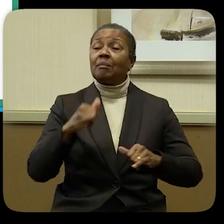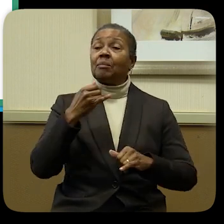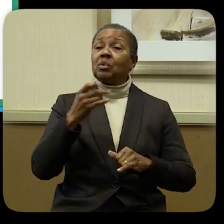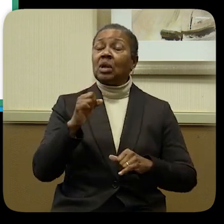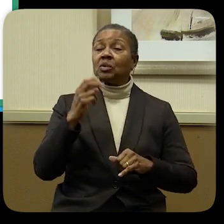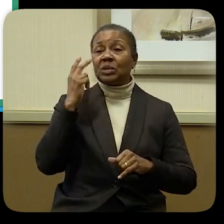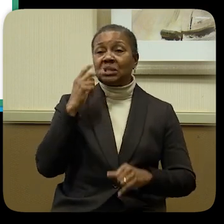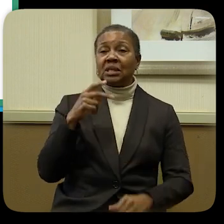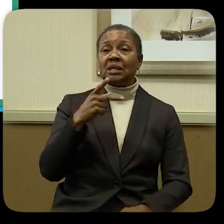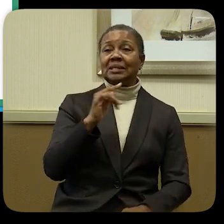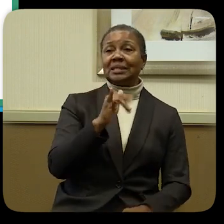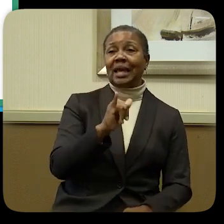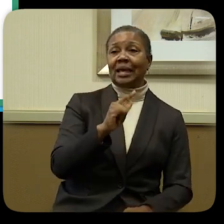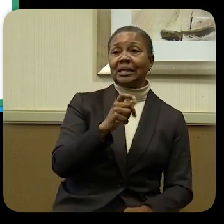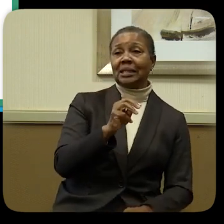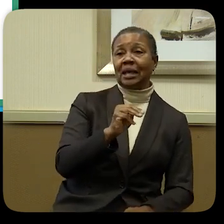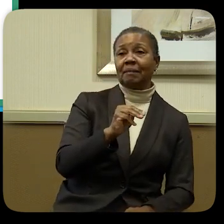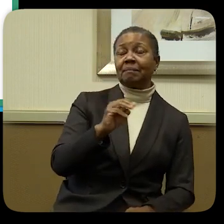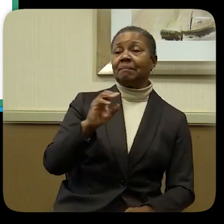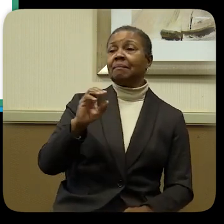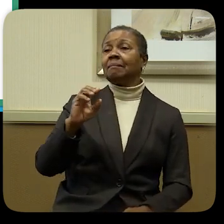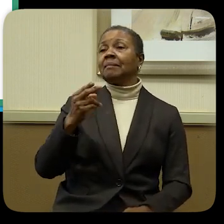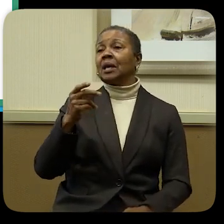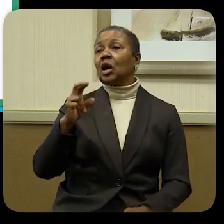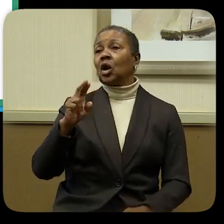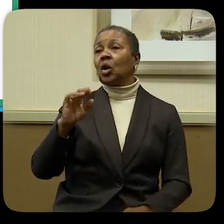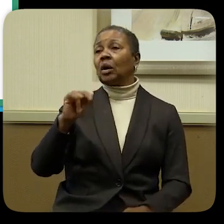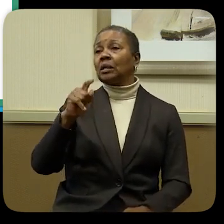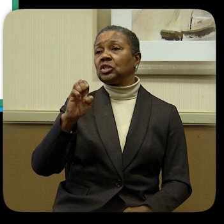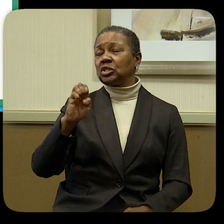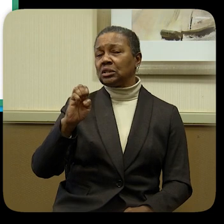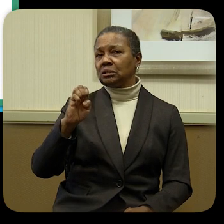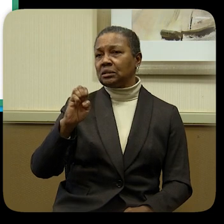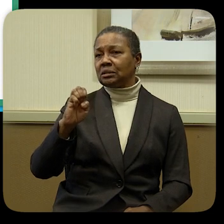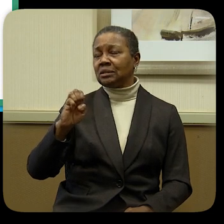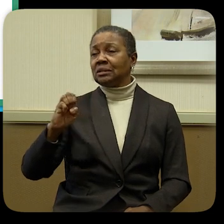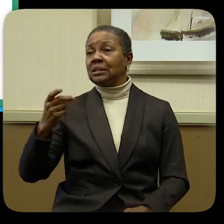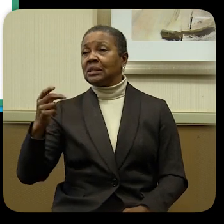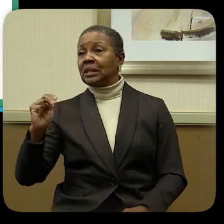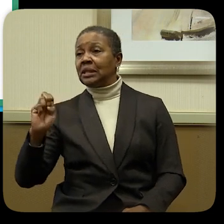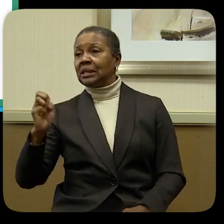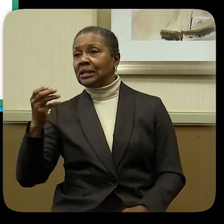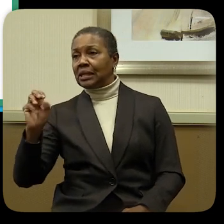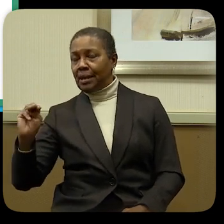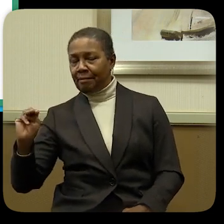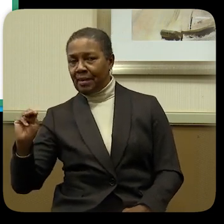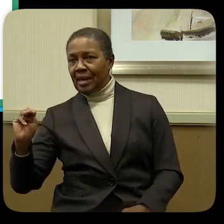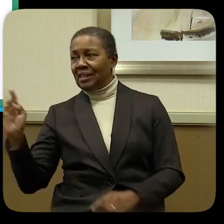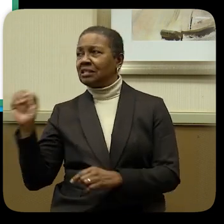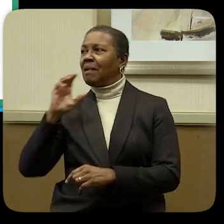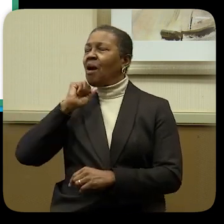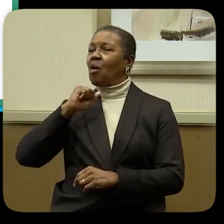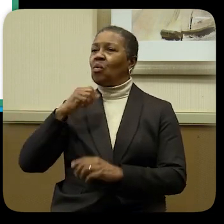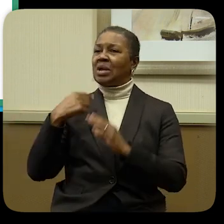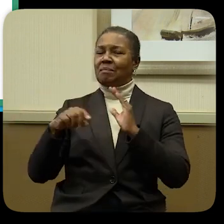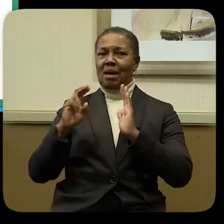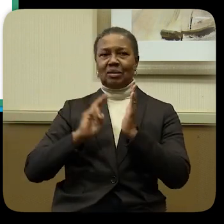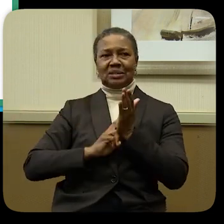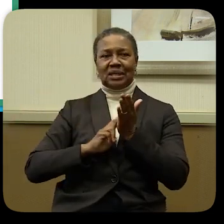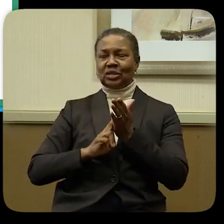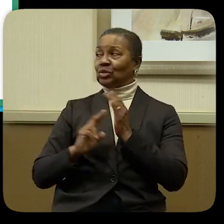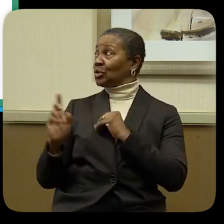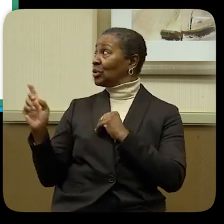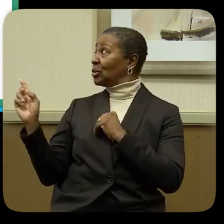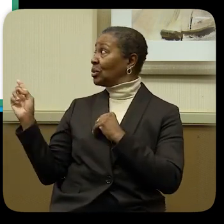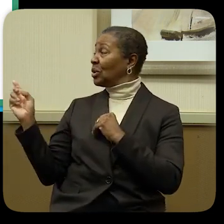are they and them, she, her, he, him. And then this is my old email signature, but